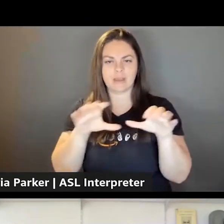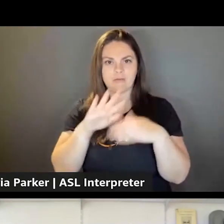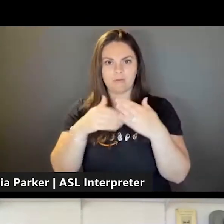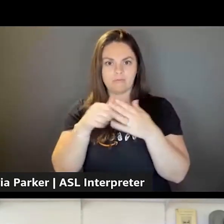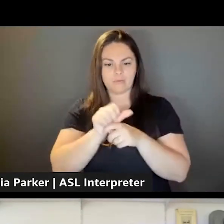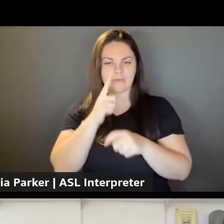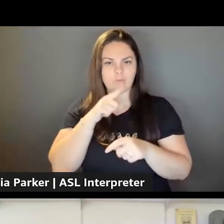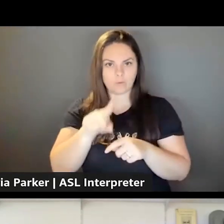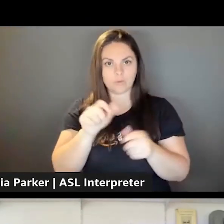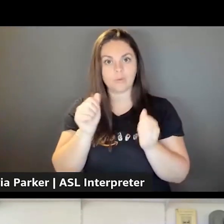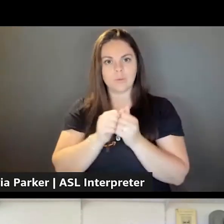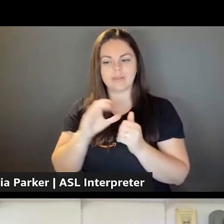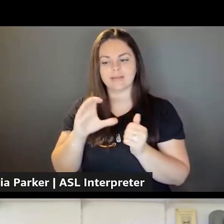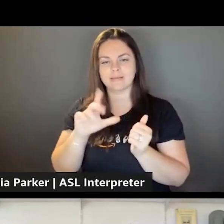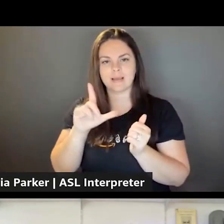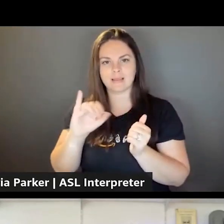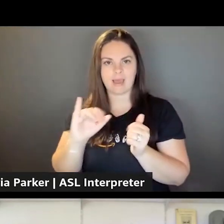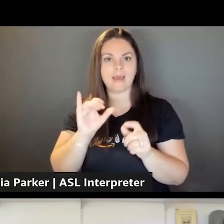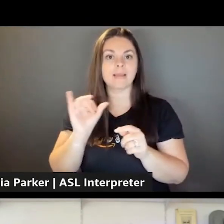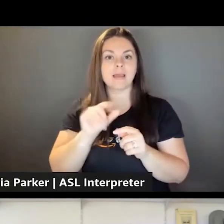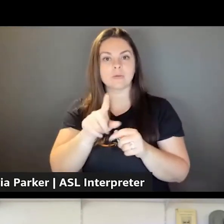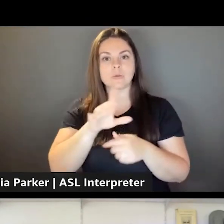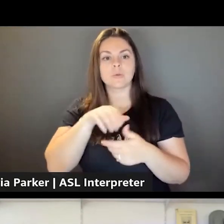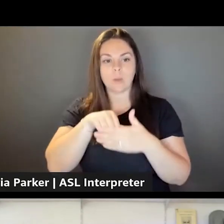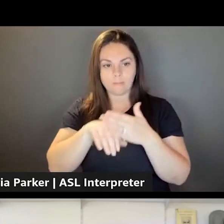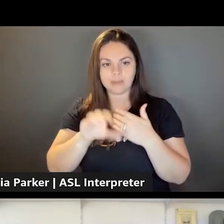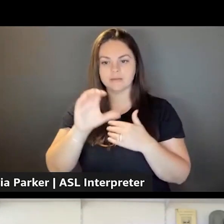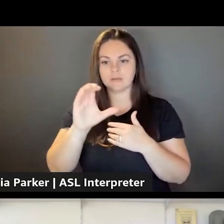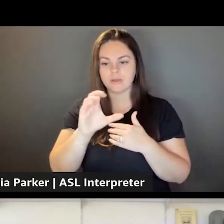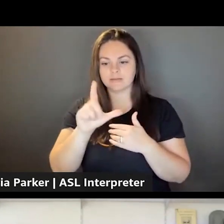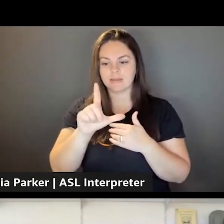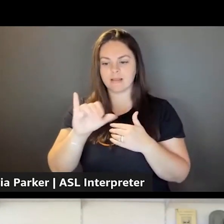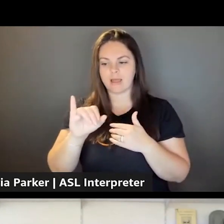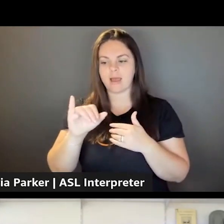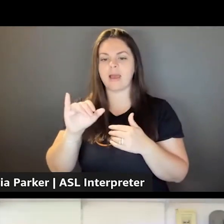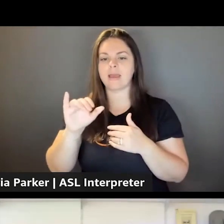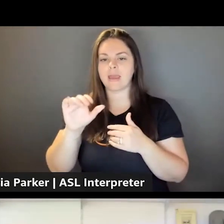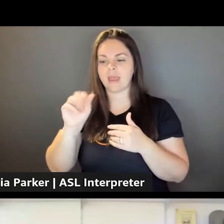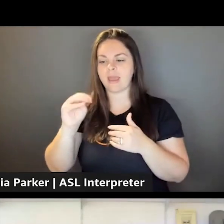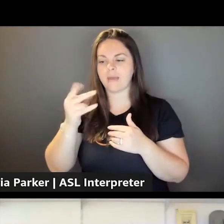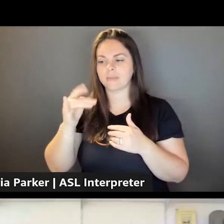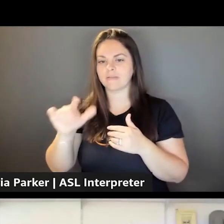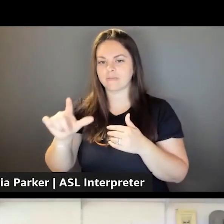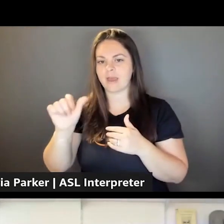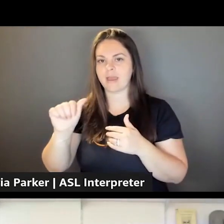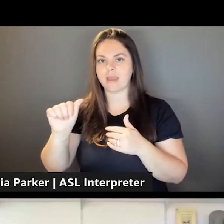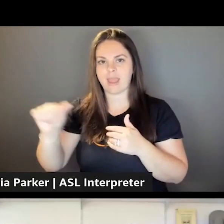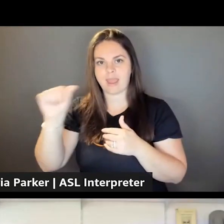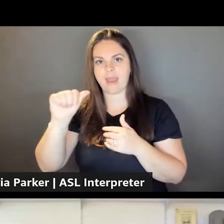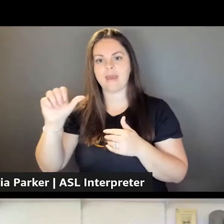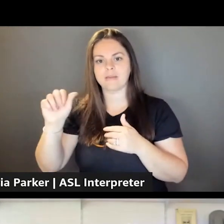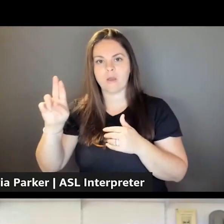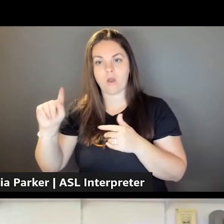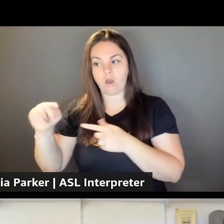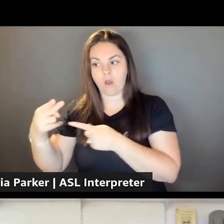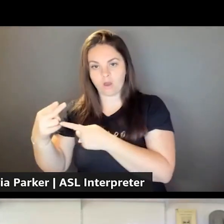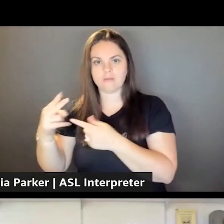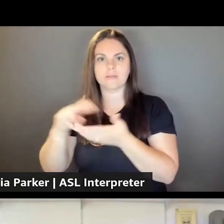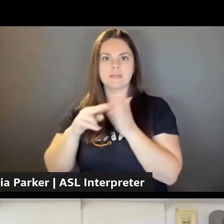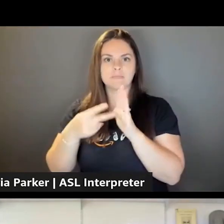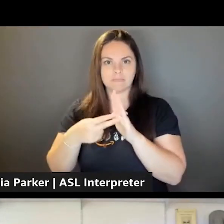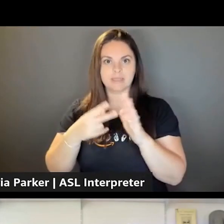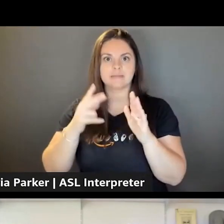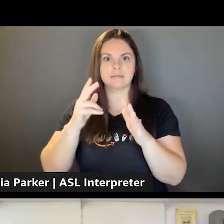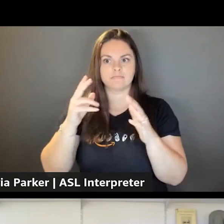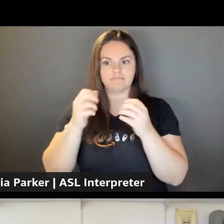saying. You come into the CLI, Amplify, add auth, and then it creates a bunch of CloudFormation for you that you also deploy